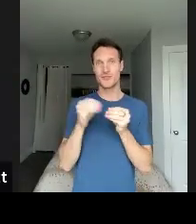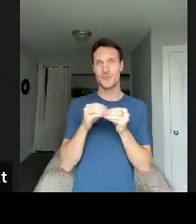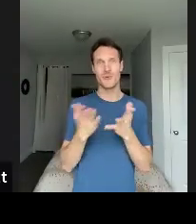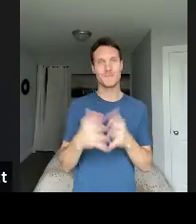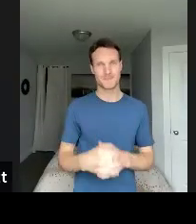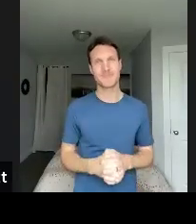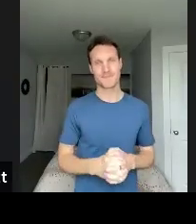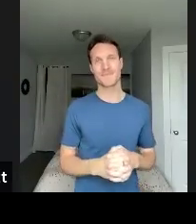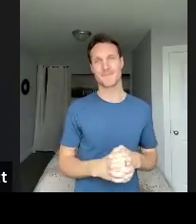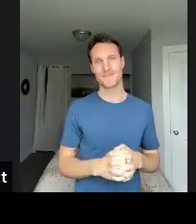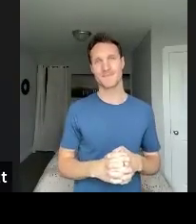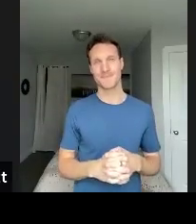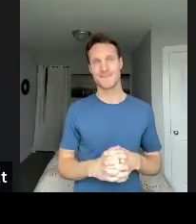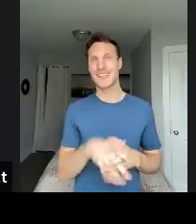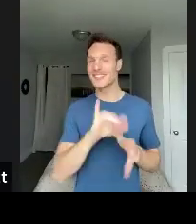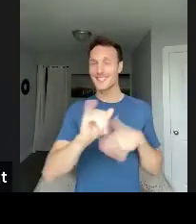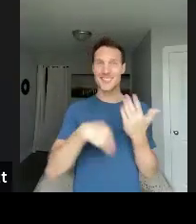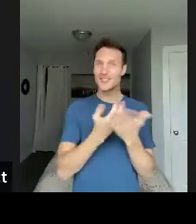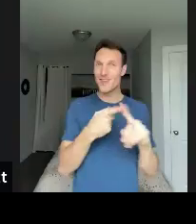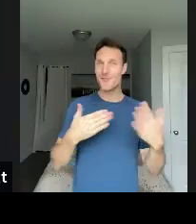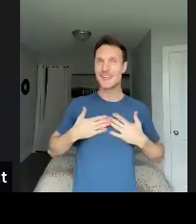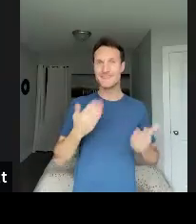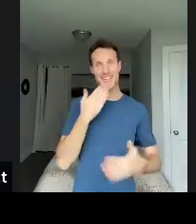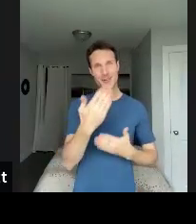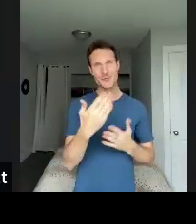And that's all for me. Thank you.